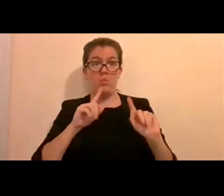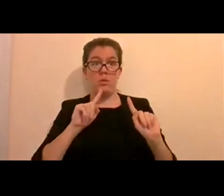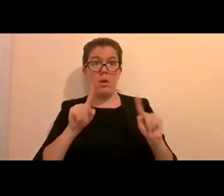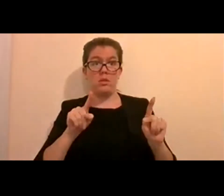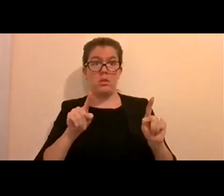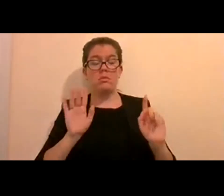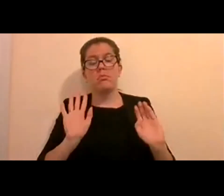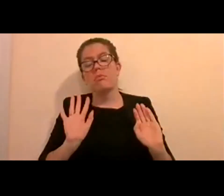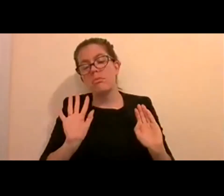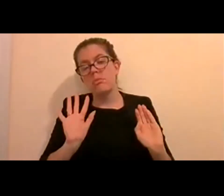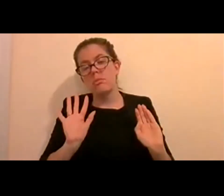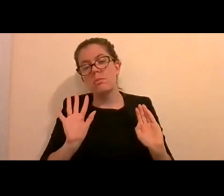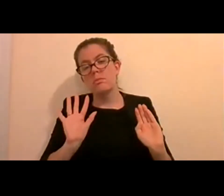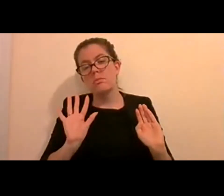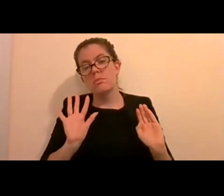some of this is